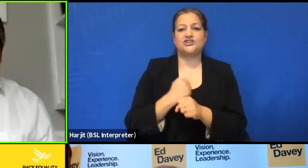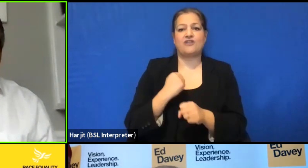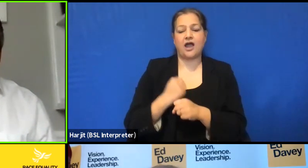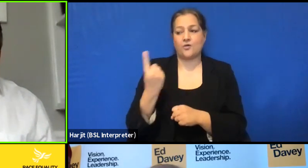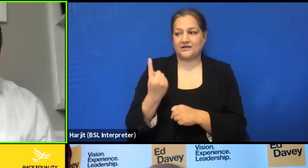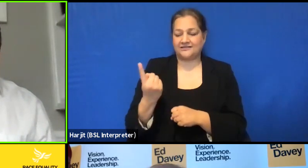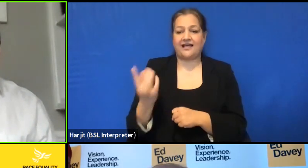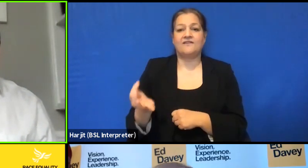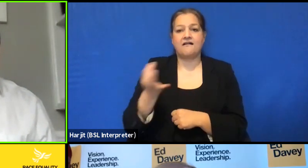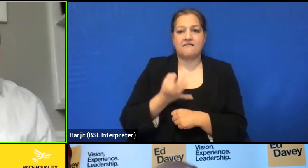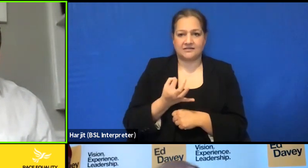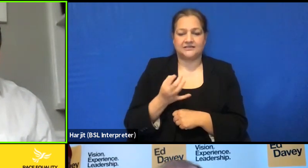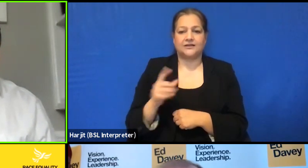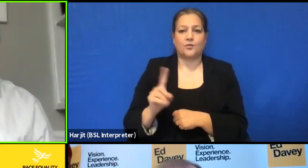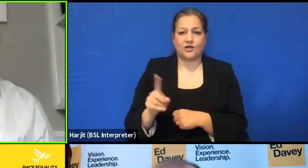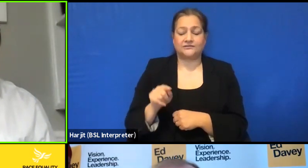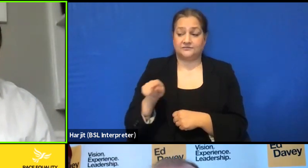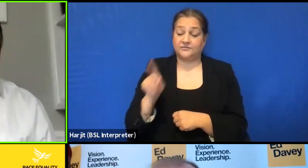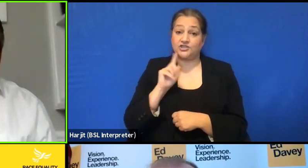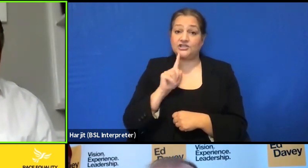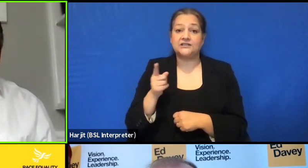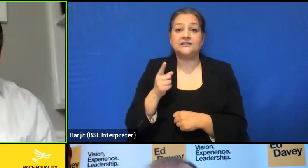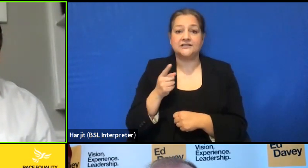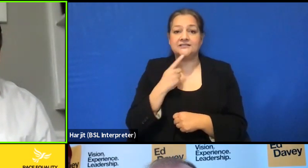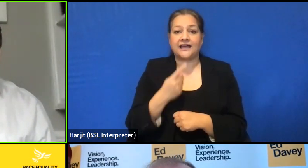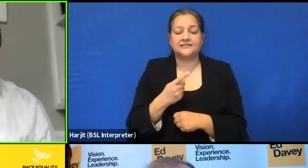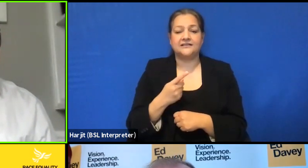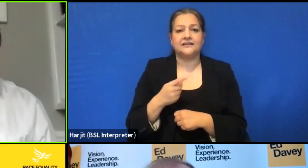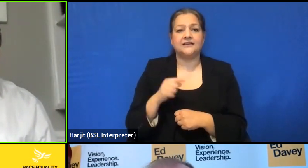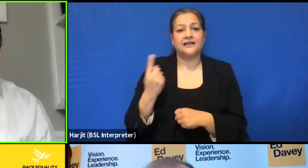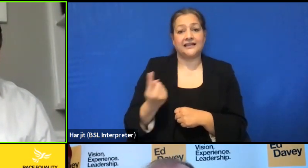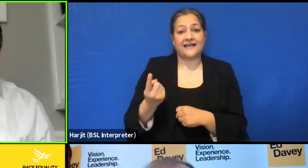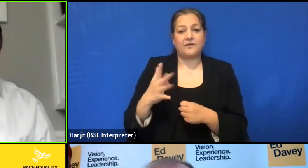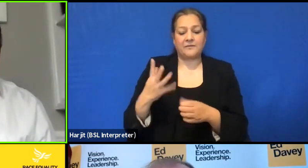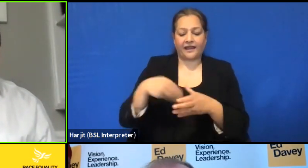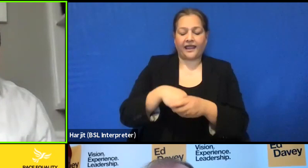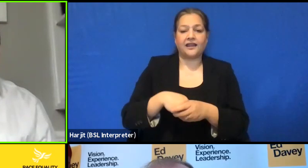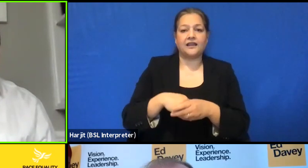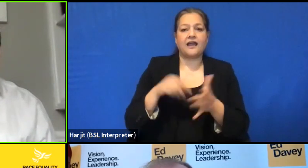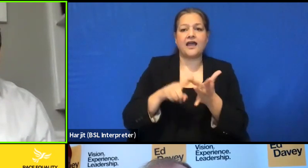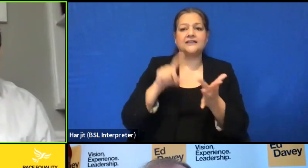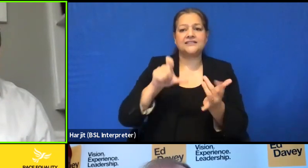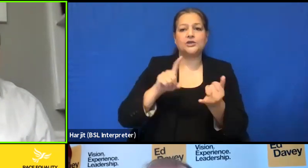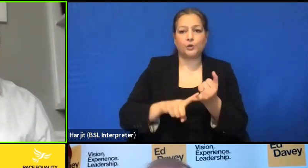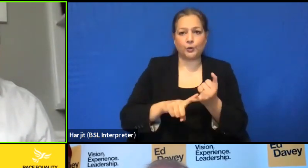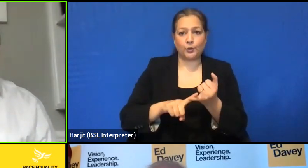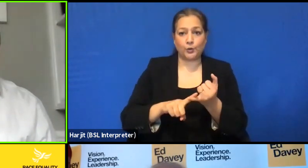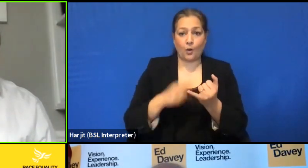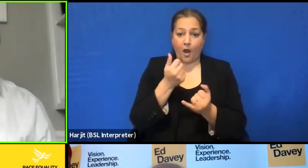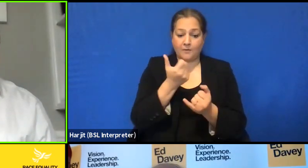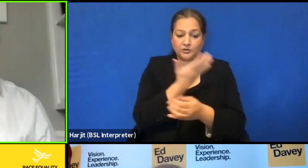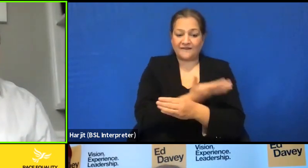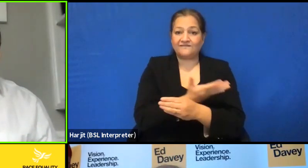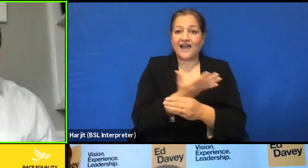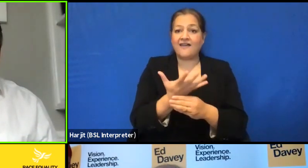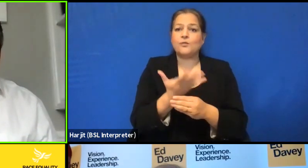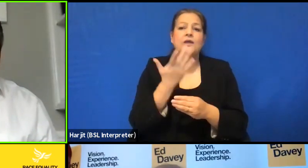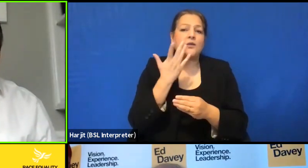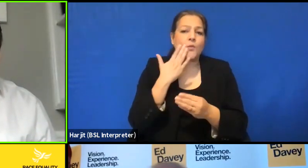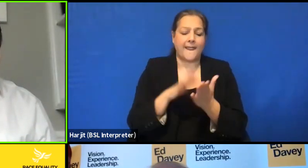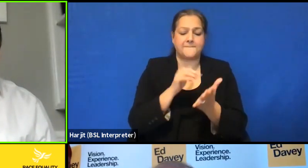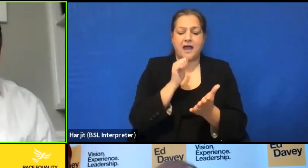who has this question. And she tells us as well that she was in the intensive care ward for nearly 5 weeks in March. So